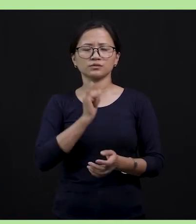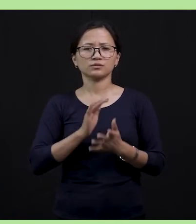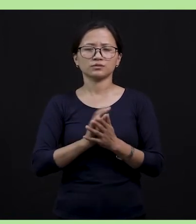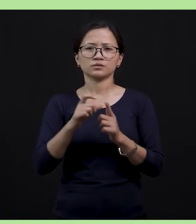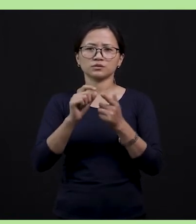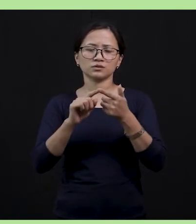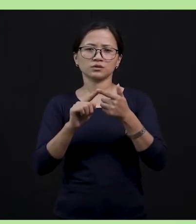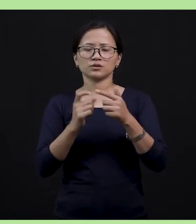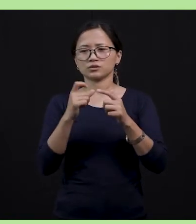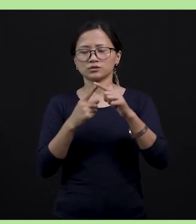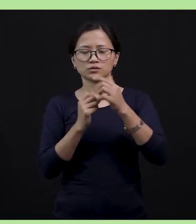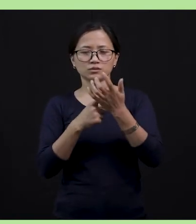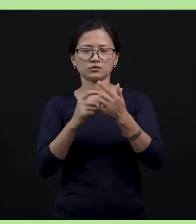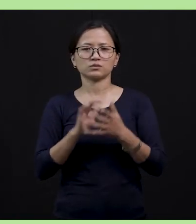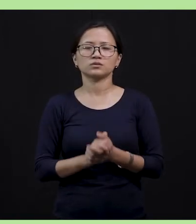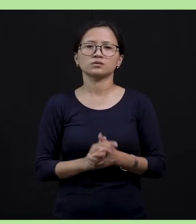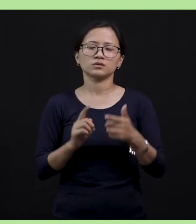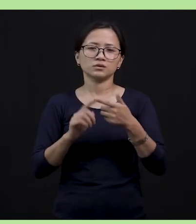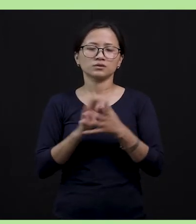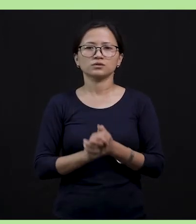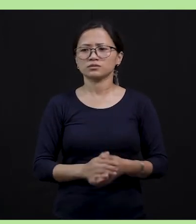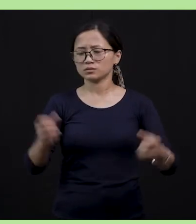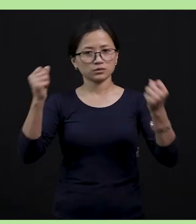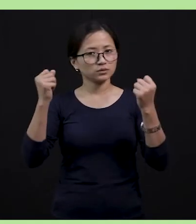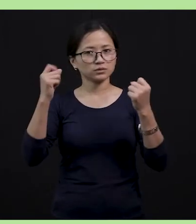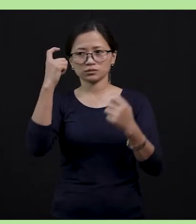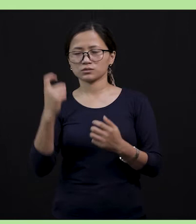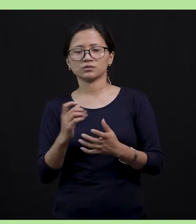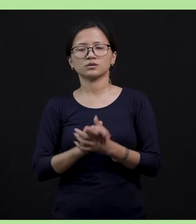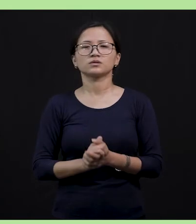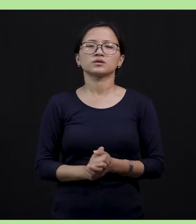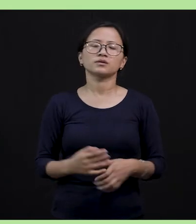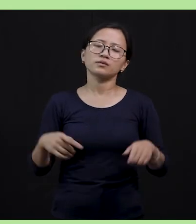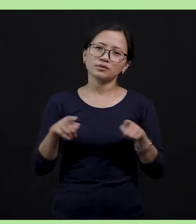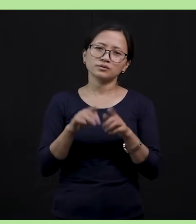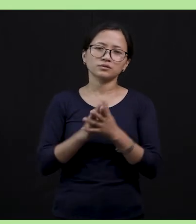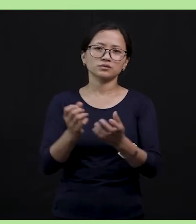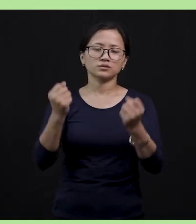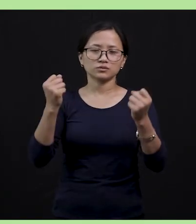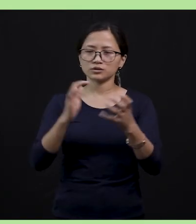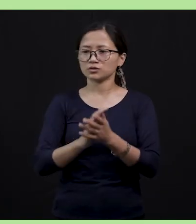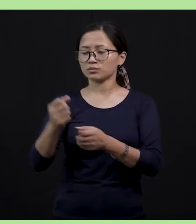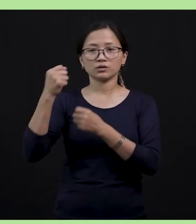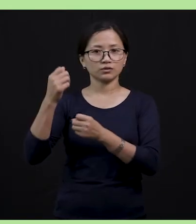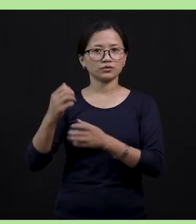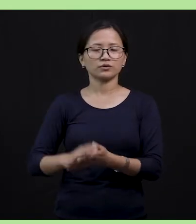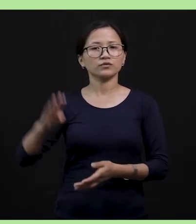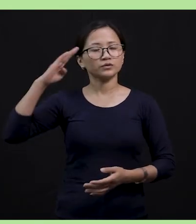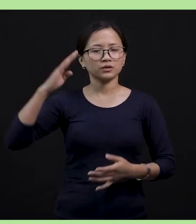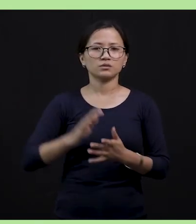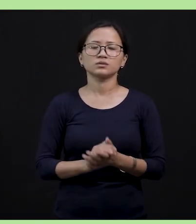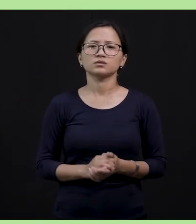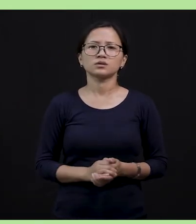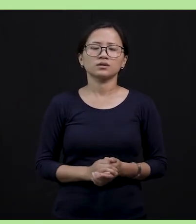your votes. What I need is the power, the strength of the army. So, when I don't need your votes, why am I going to be working for